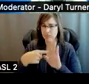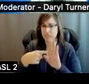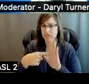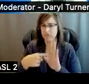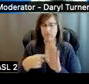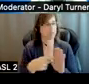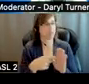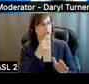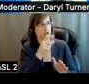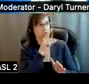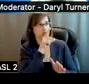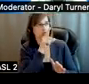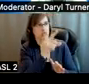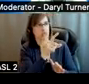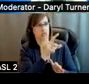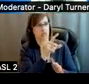Not exactly sure what